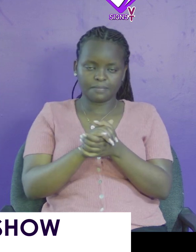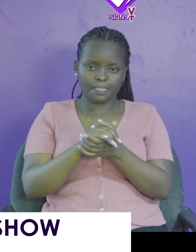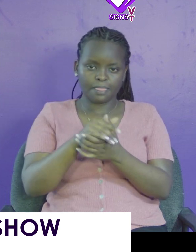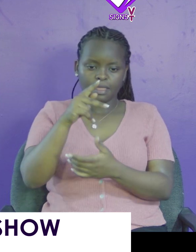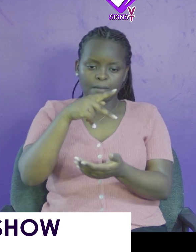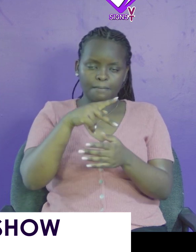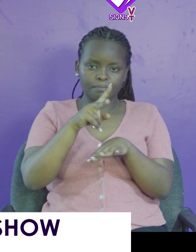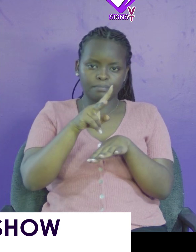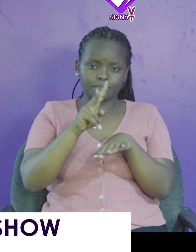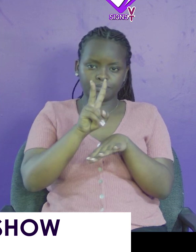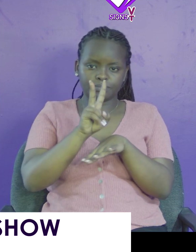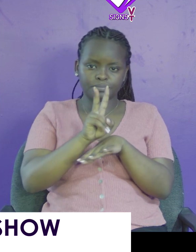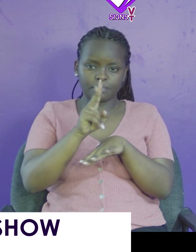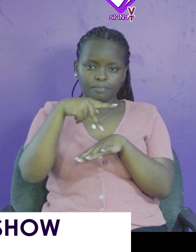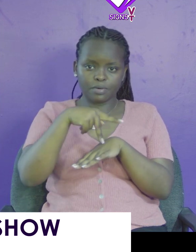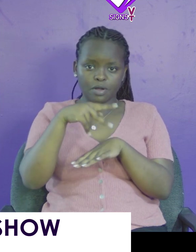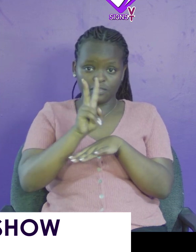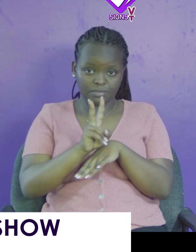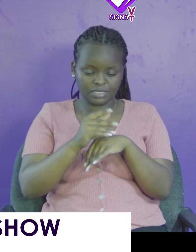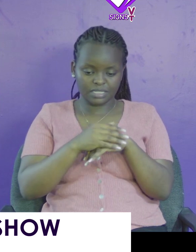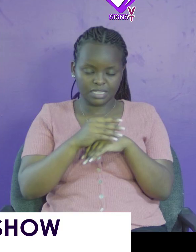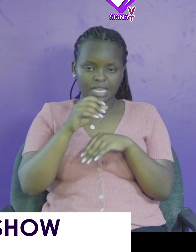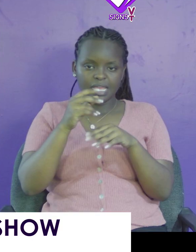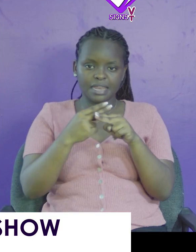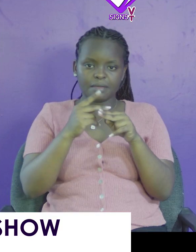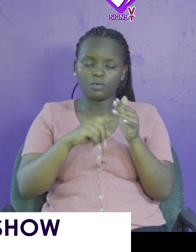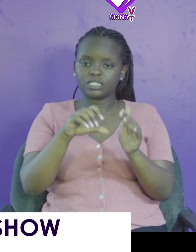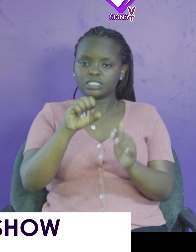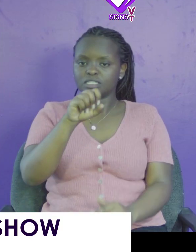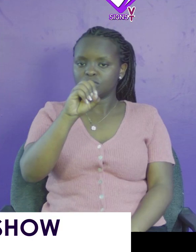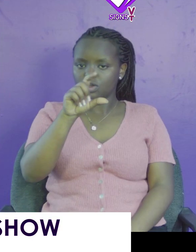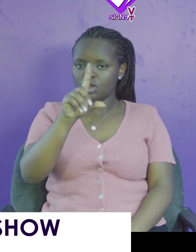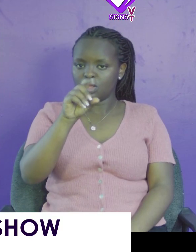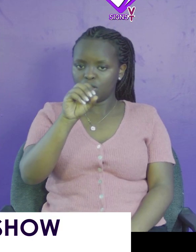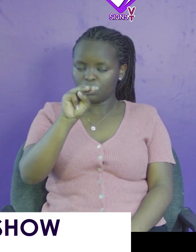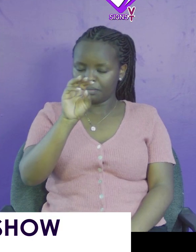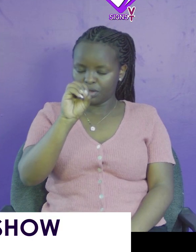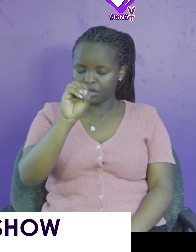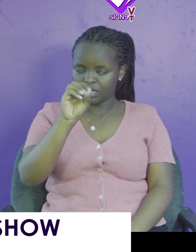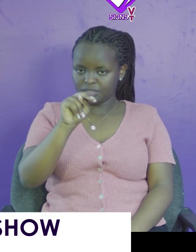the one whose nobody has broken his record. Yeah, that's in the Christian religion. Yes, that he married